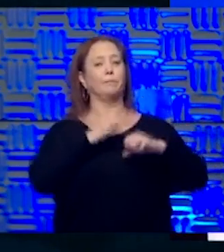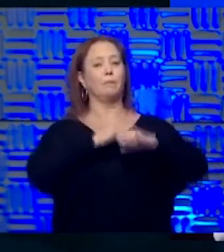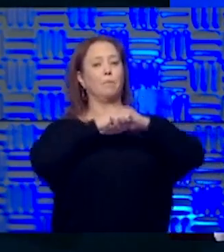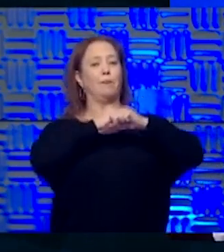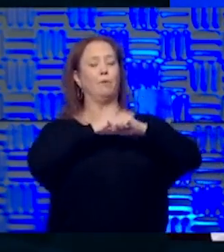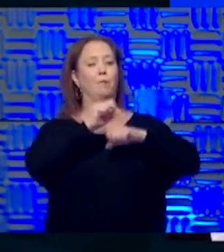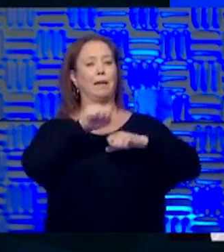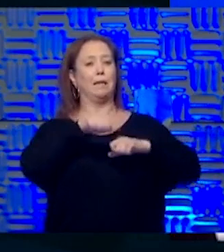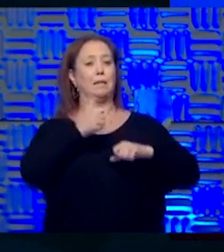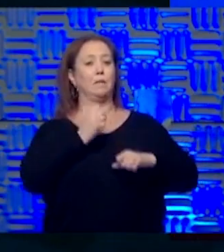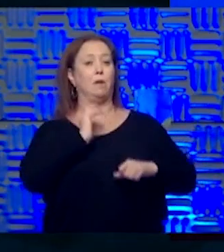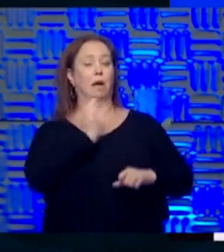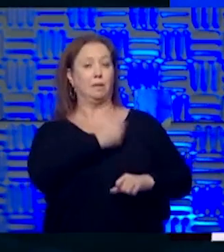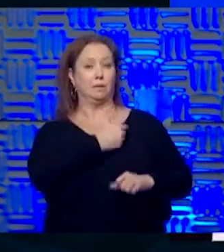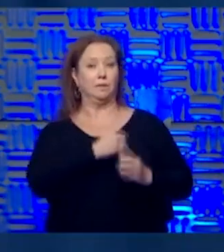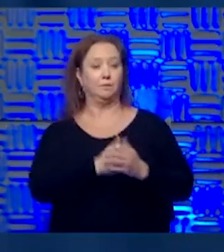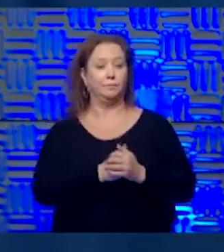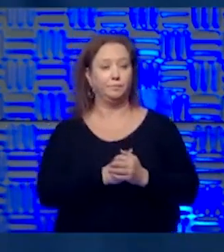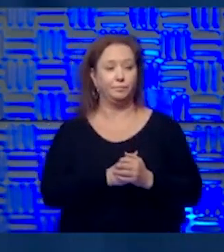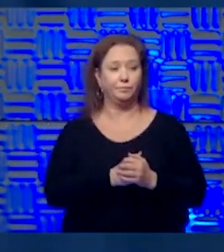from getting it spread to us.